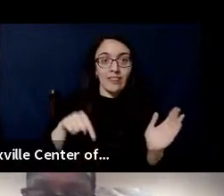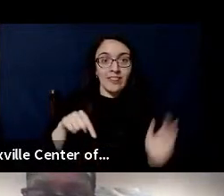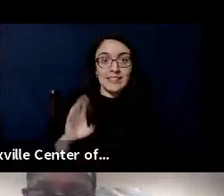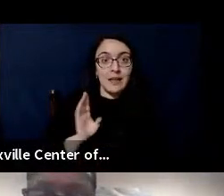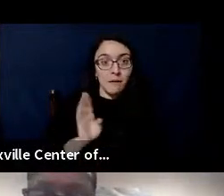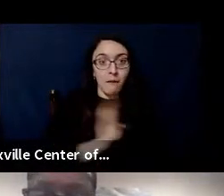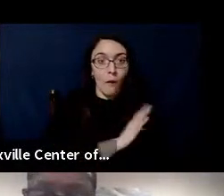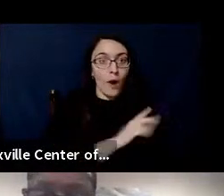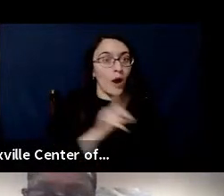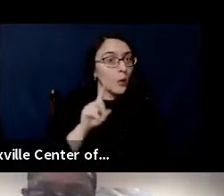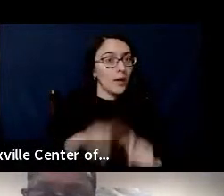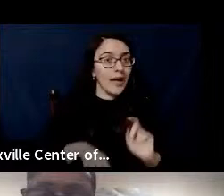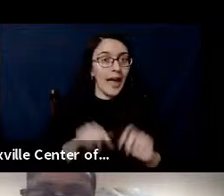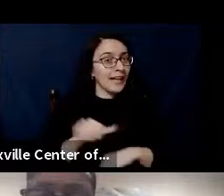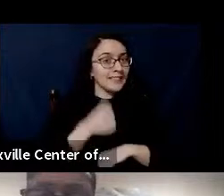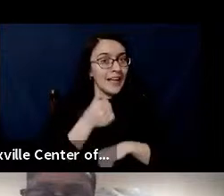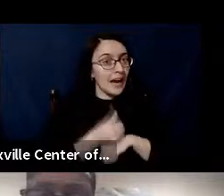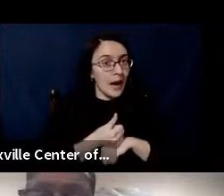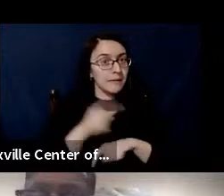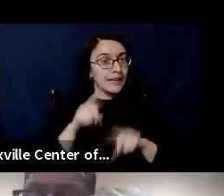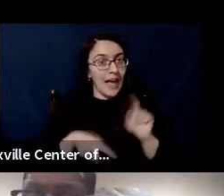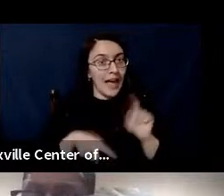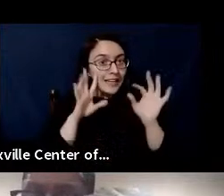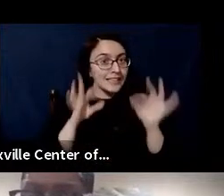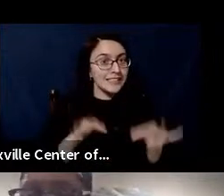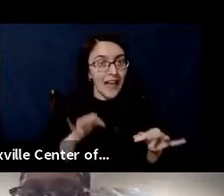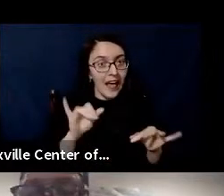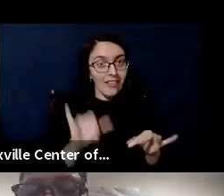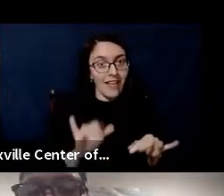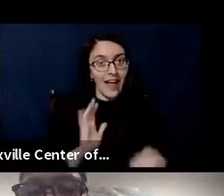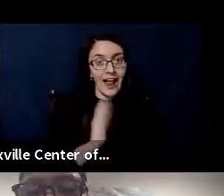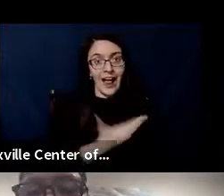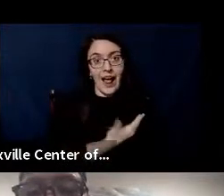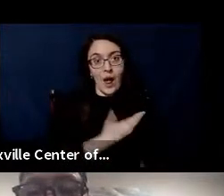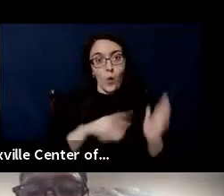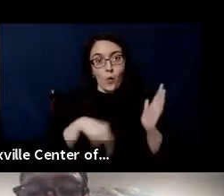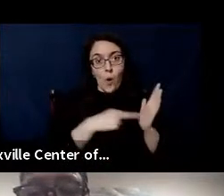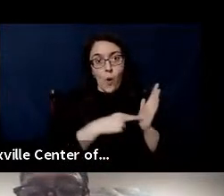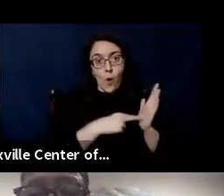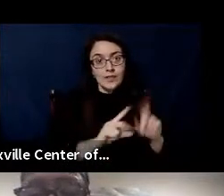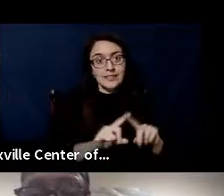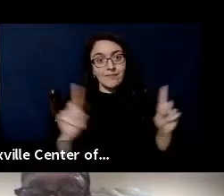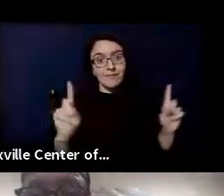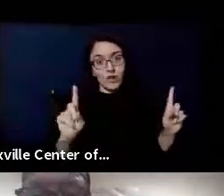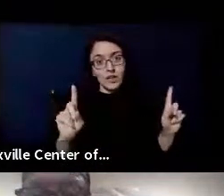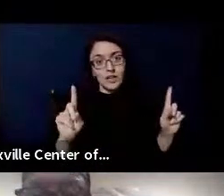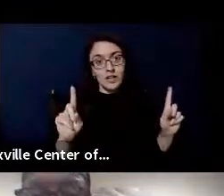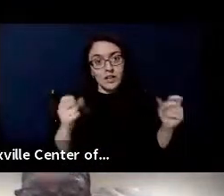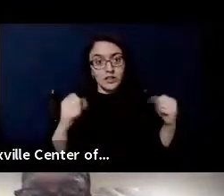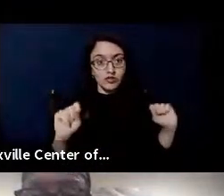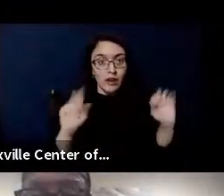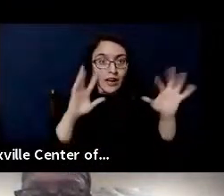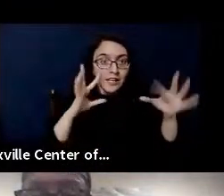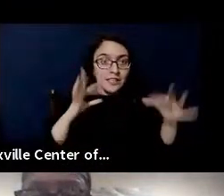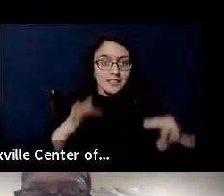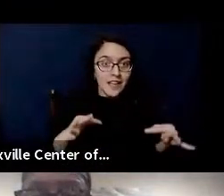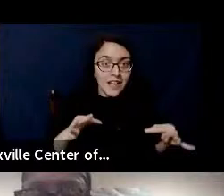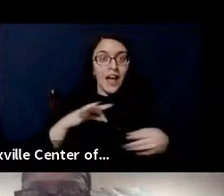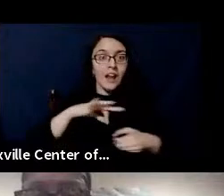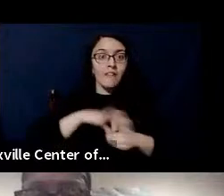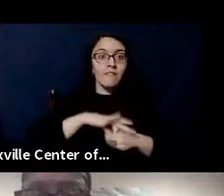ultimately implement that or decide that. Our role is different. Our role is to decide and vote on